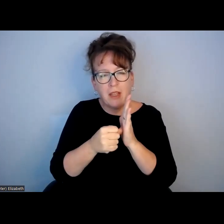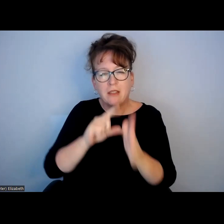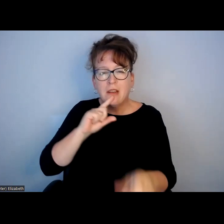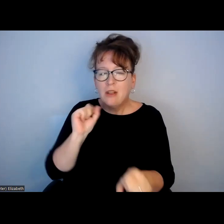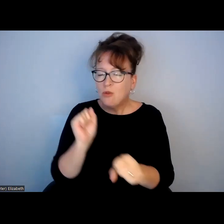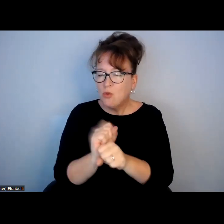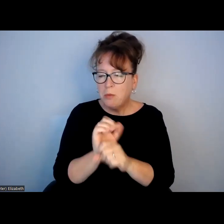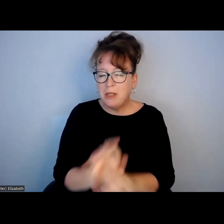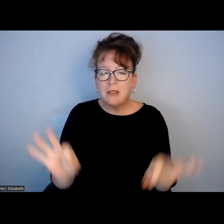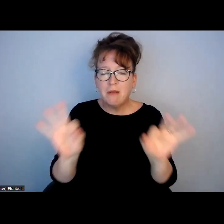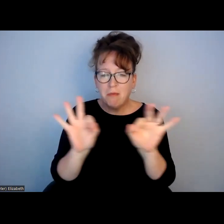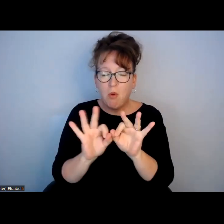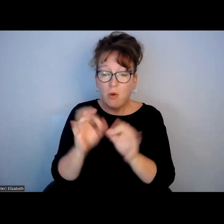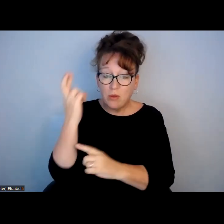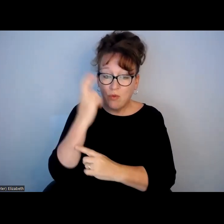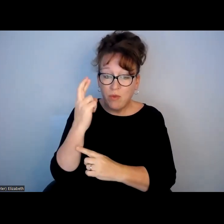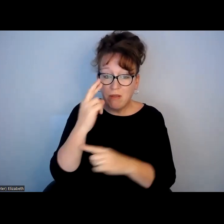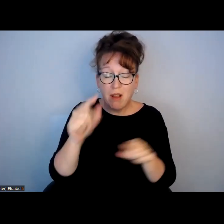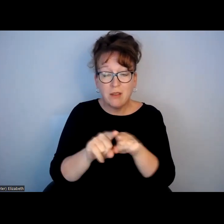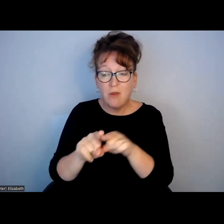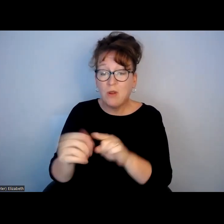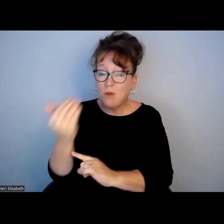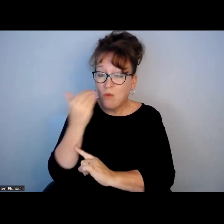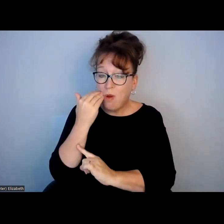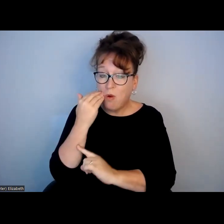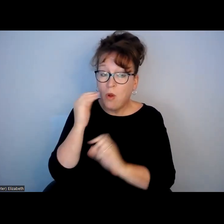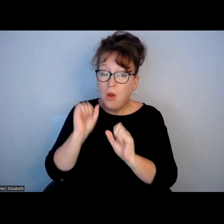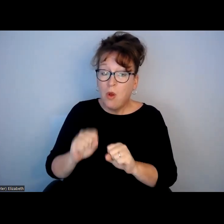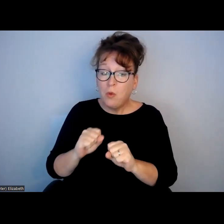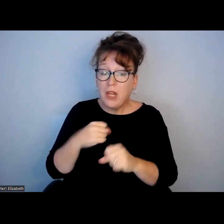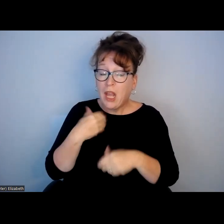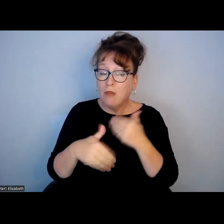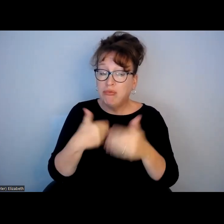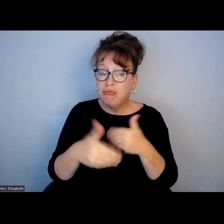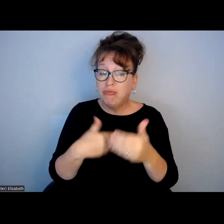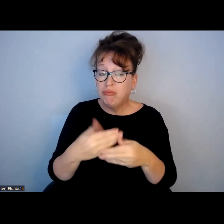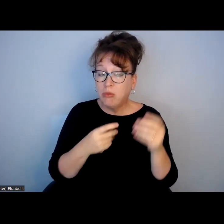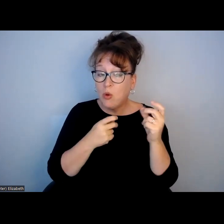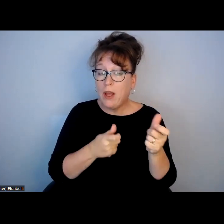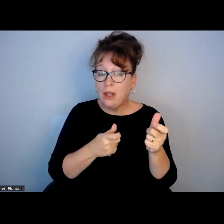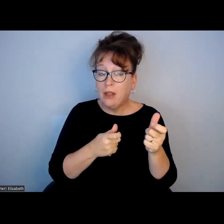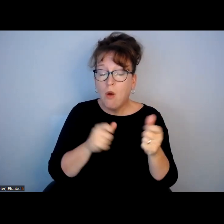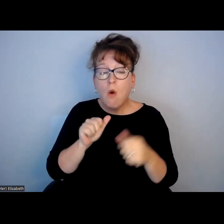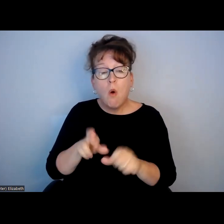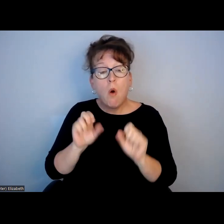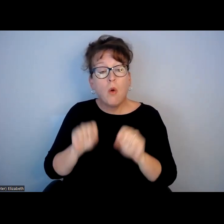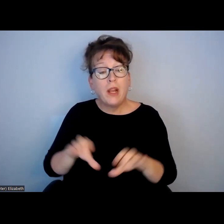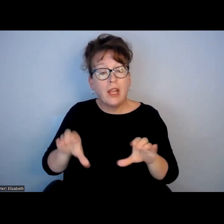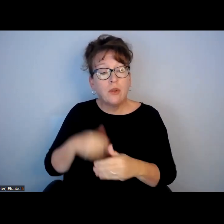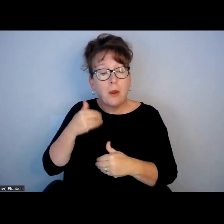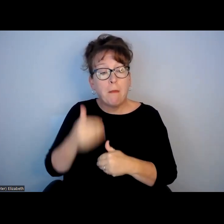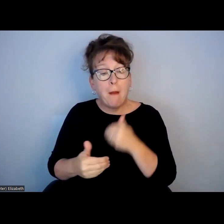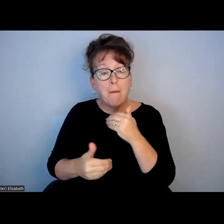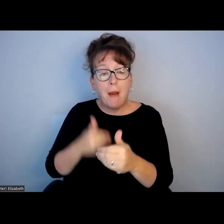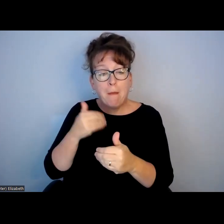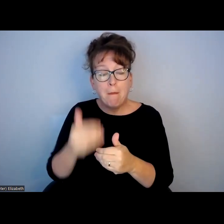realize and to know that we can move quick and we can do it in a just and equitable way, that those two are not